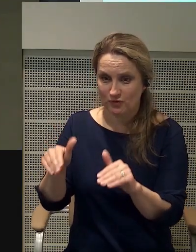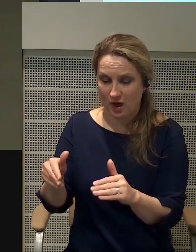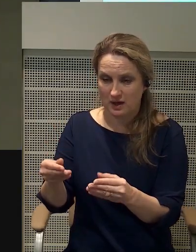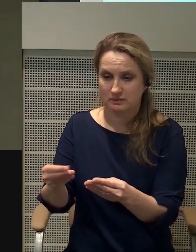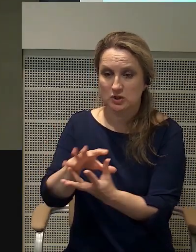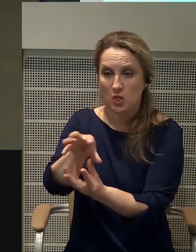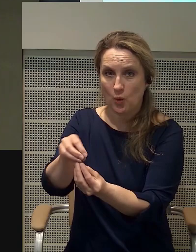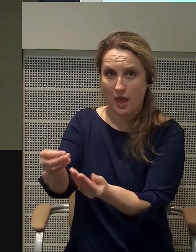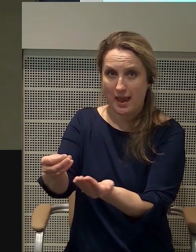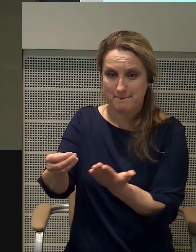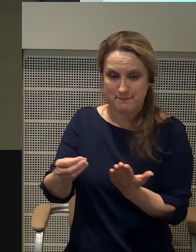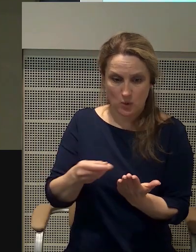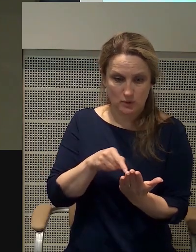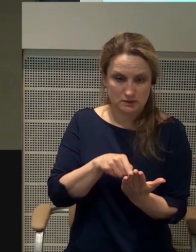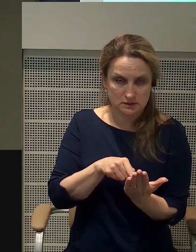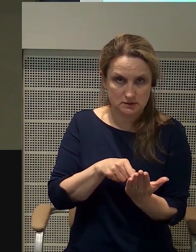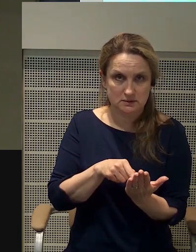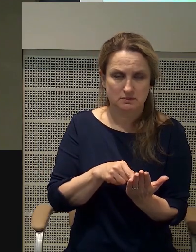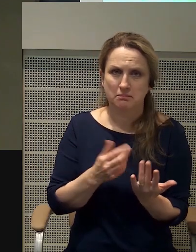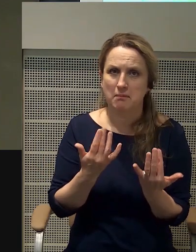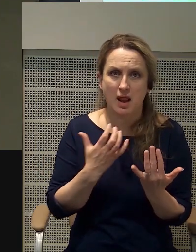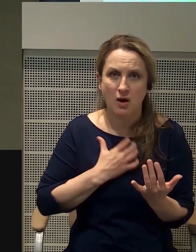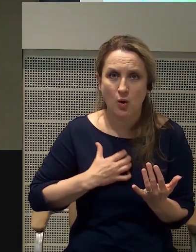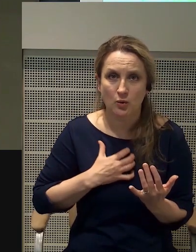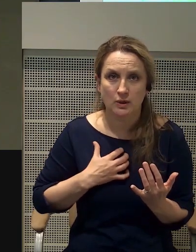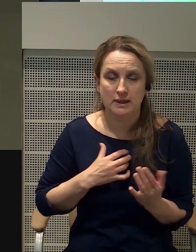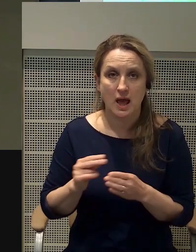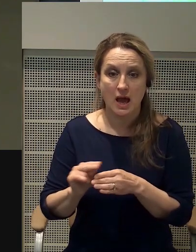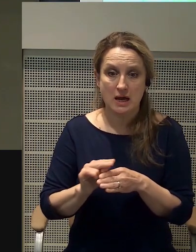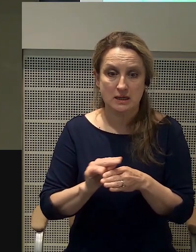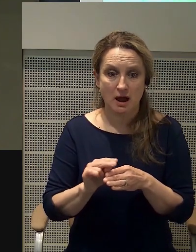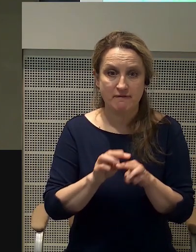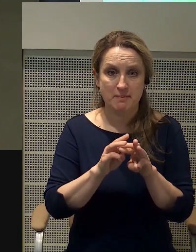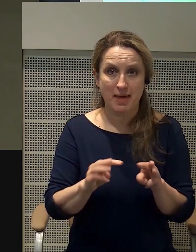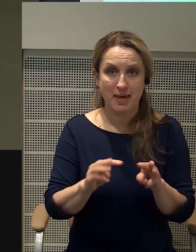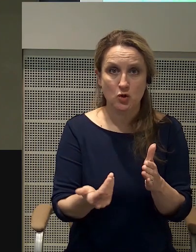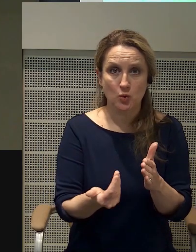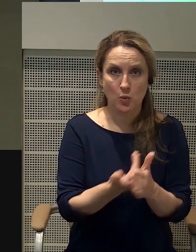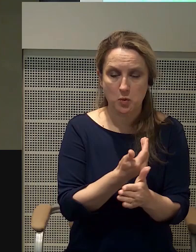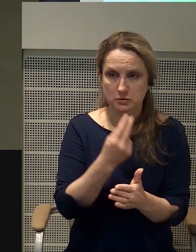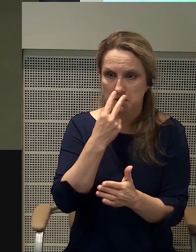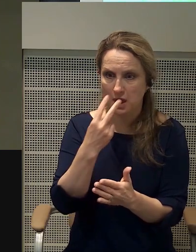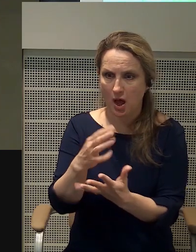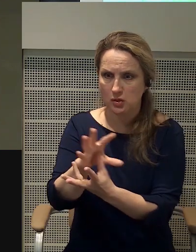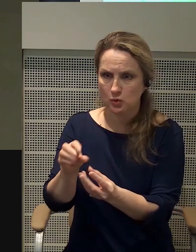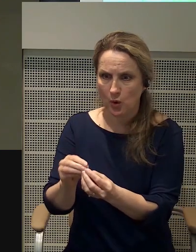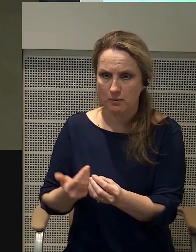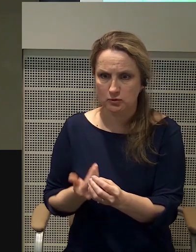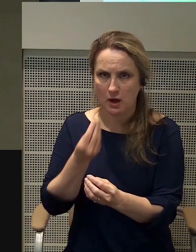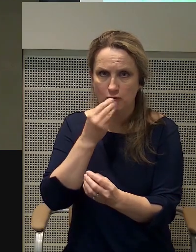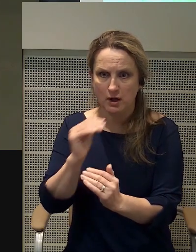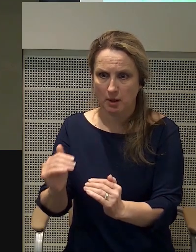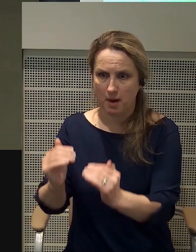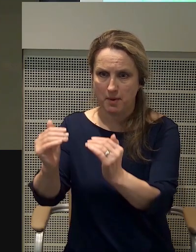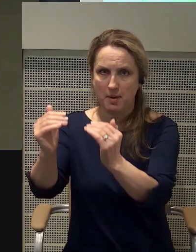argument for the government to pay for it, I think. And I think I'm not always happy by the quality of